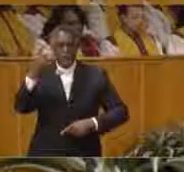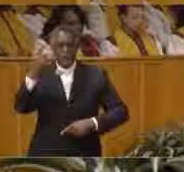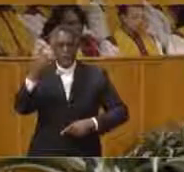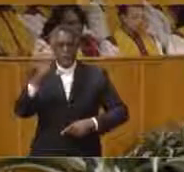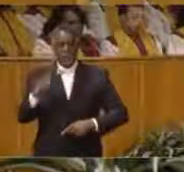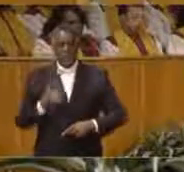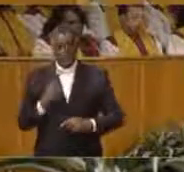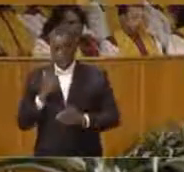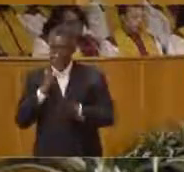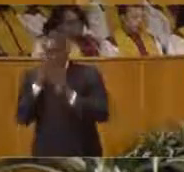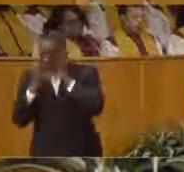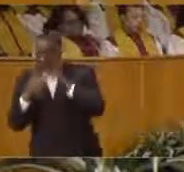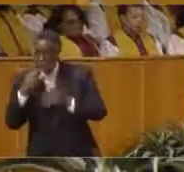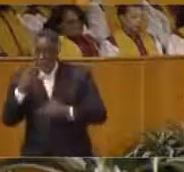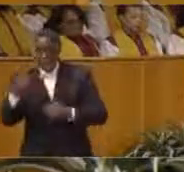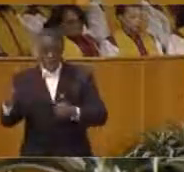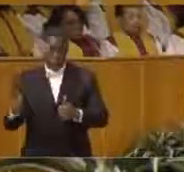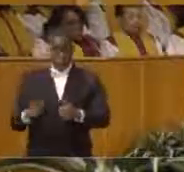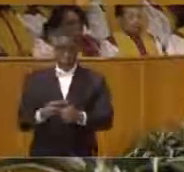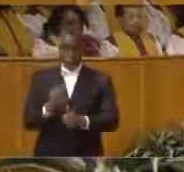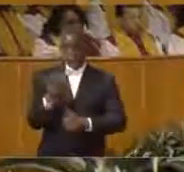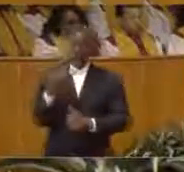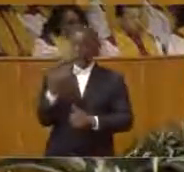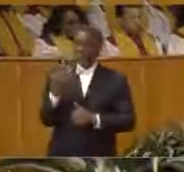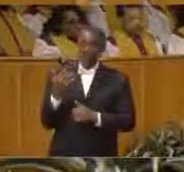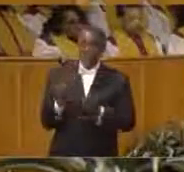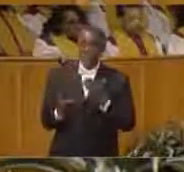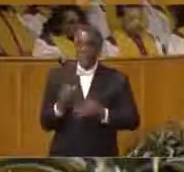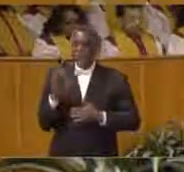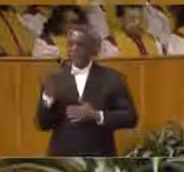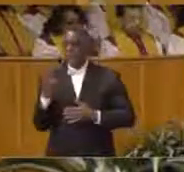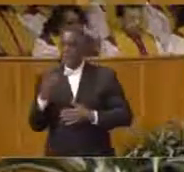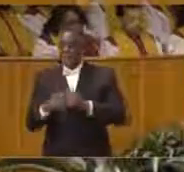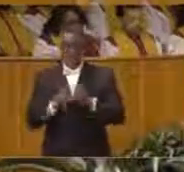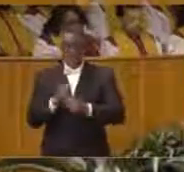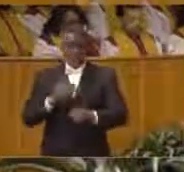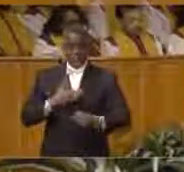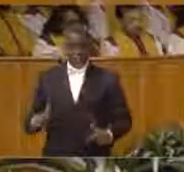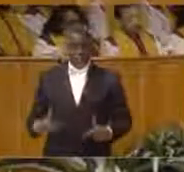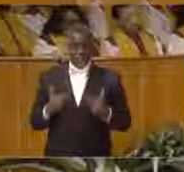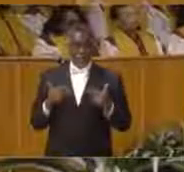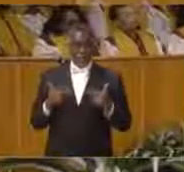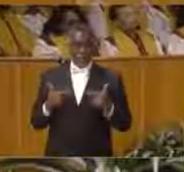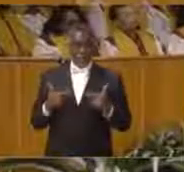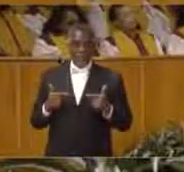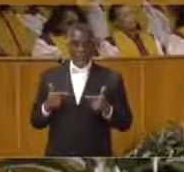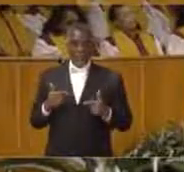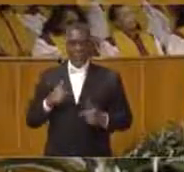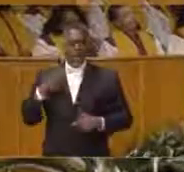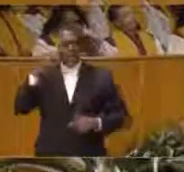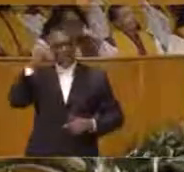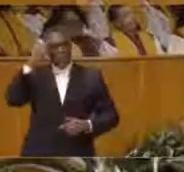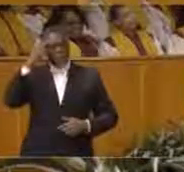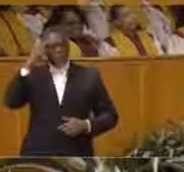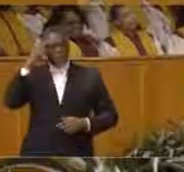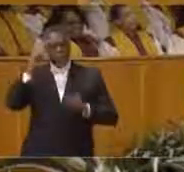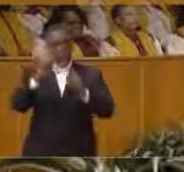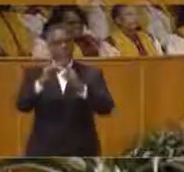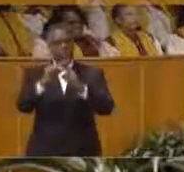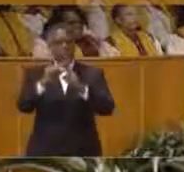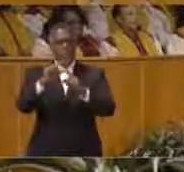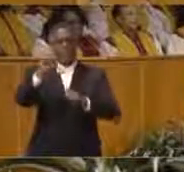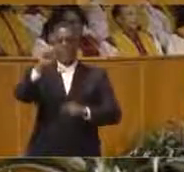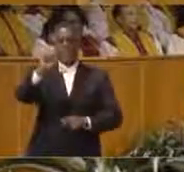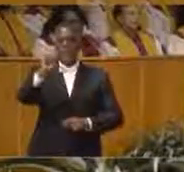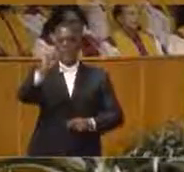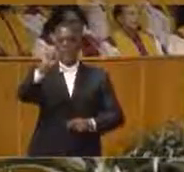All right. I'm embarrassed to tell you that for the first 15, maybe 16 years of my life, I thought it was